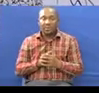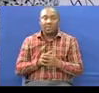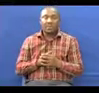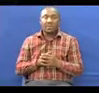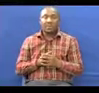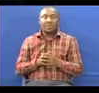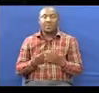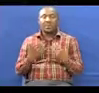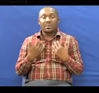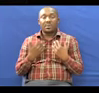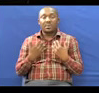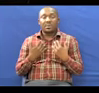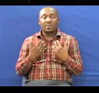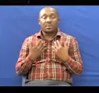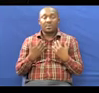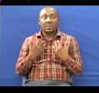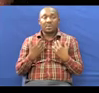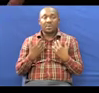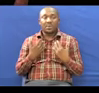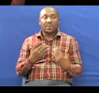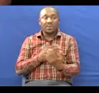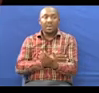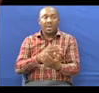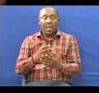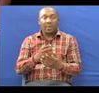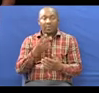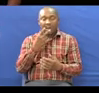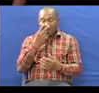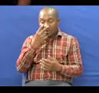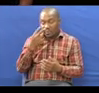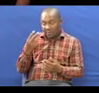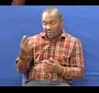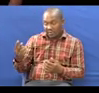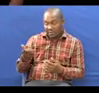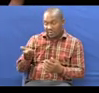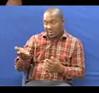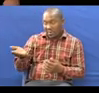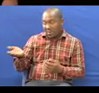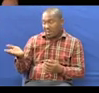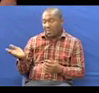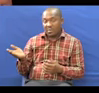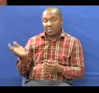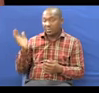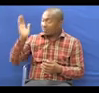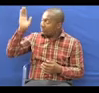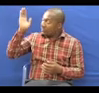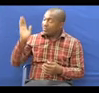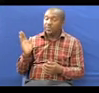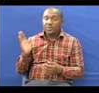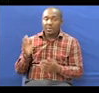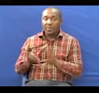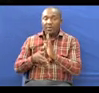the human populations. So dear students, after observing all the aspects